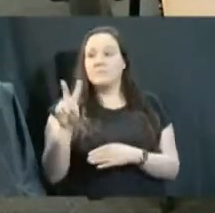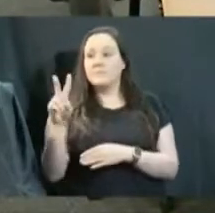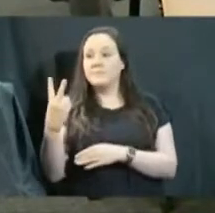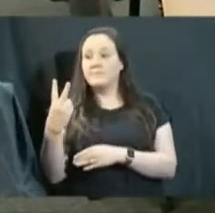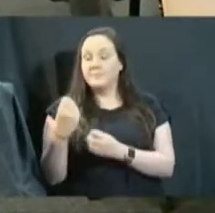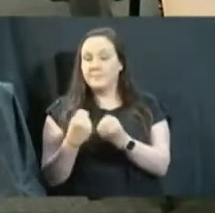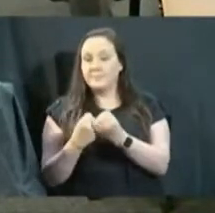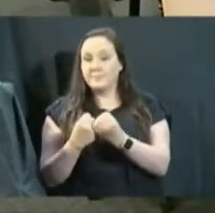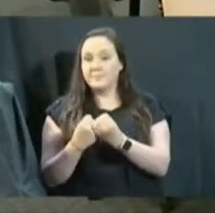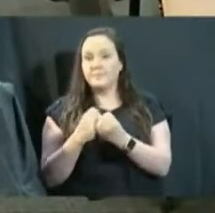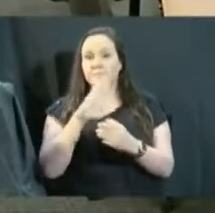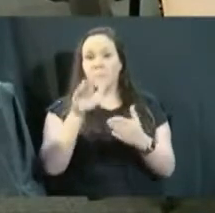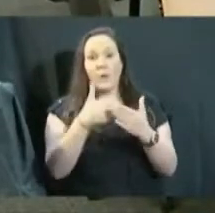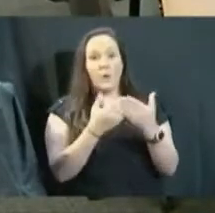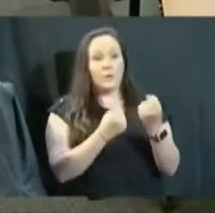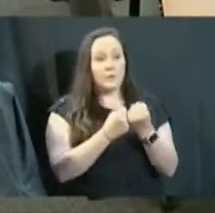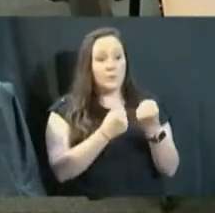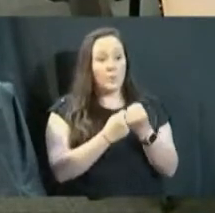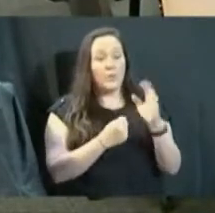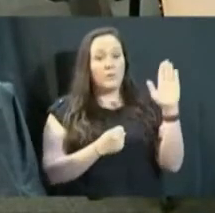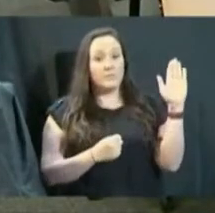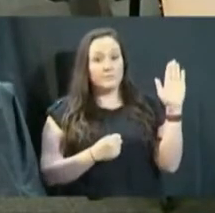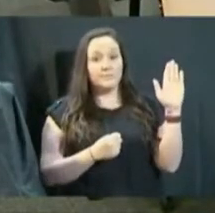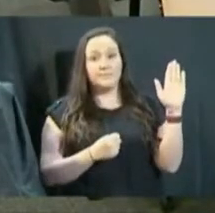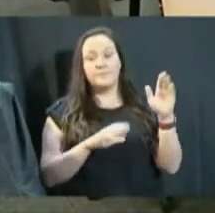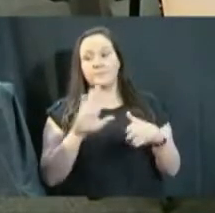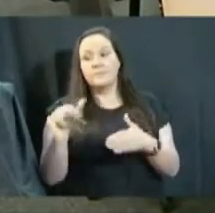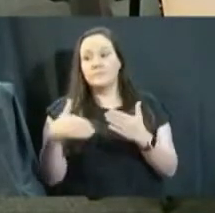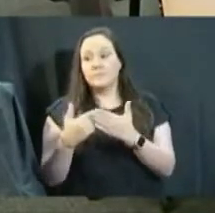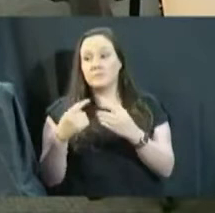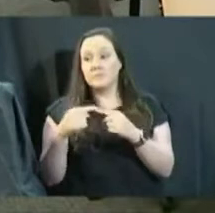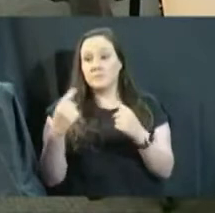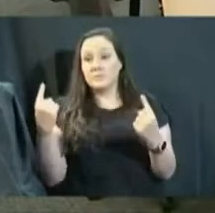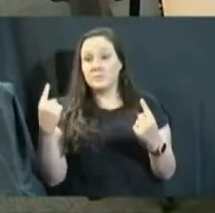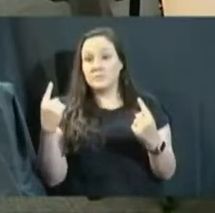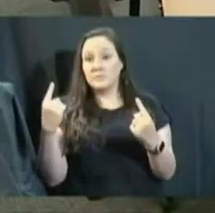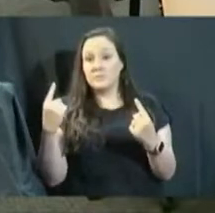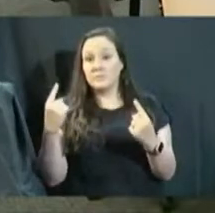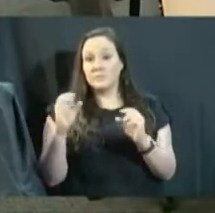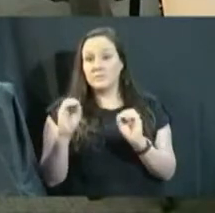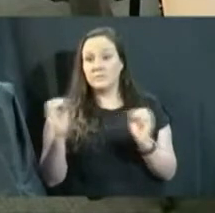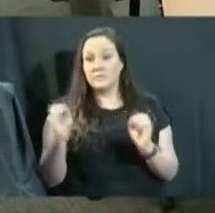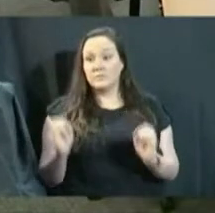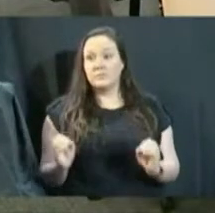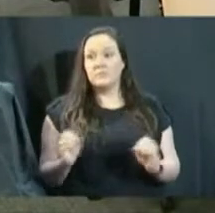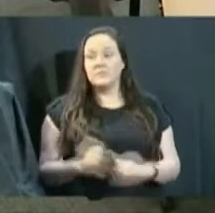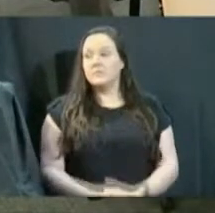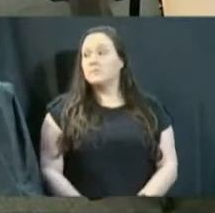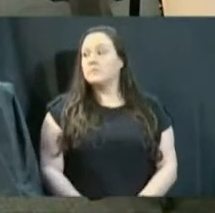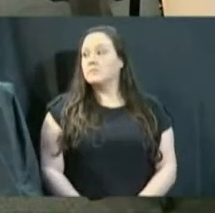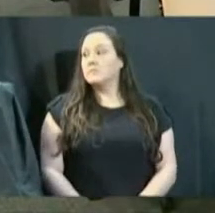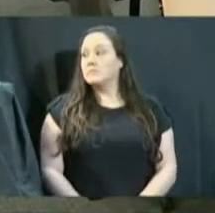Second. All those in favor? Aye. Aye. Aye. Any abstention?